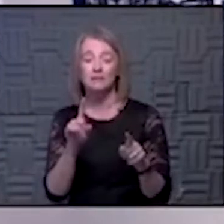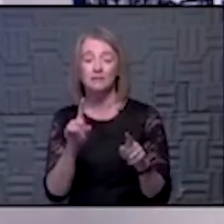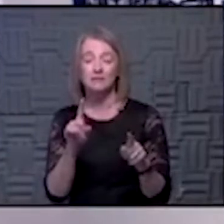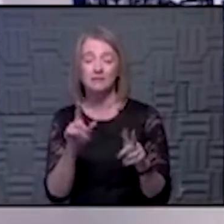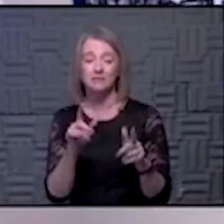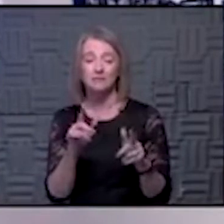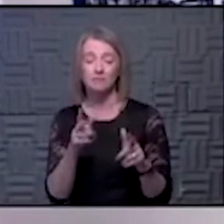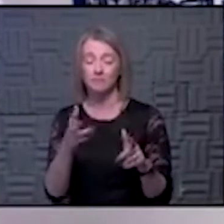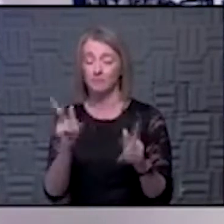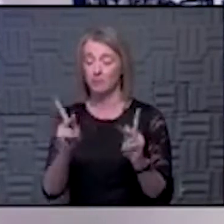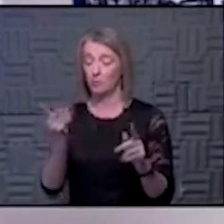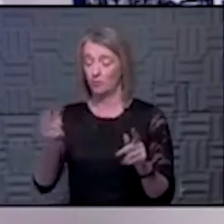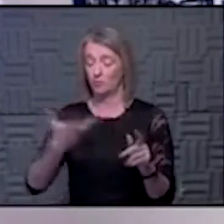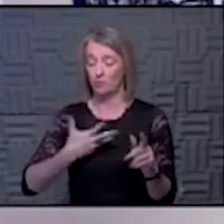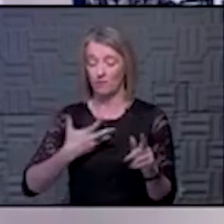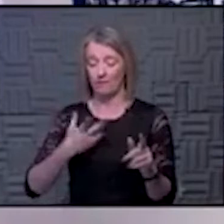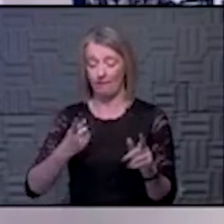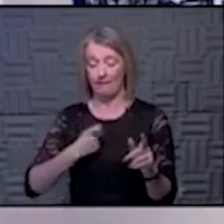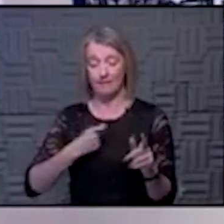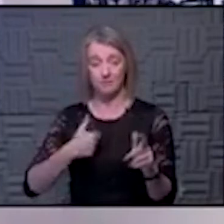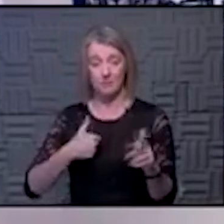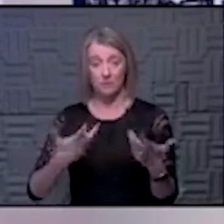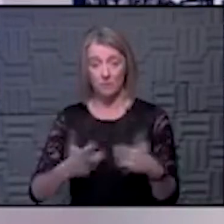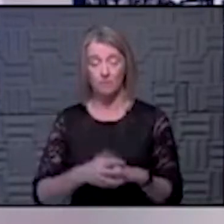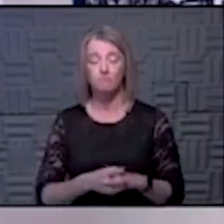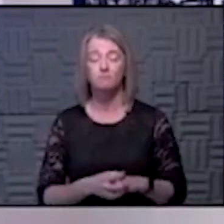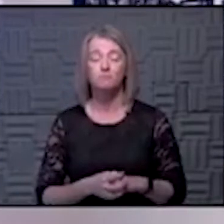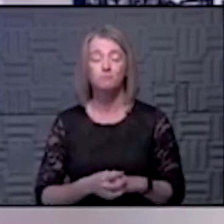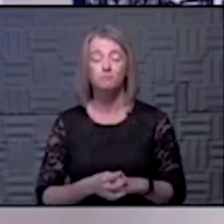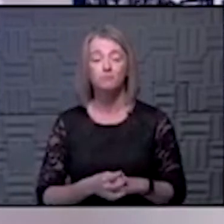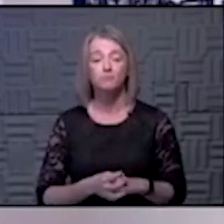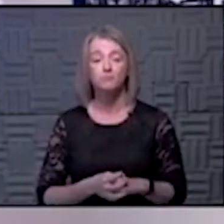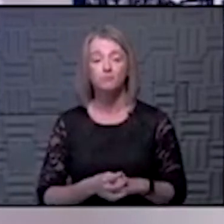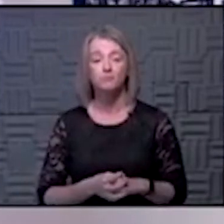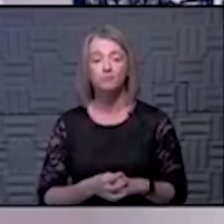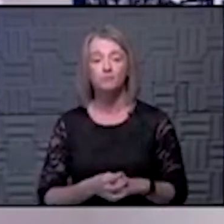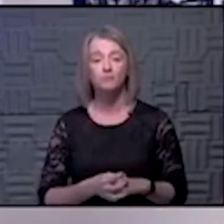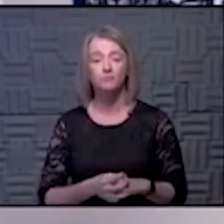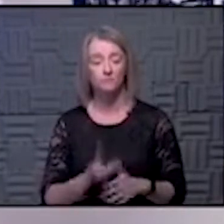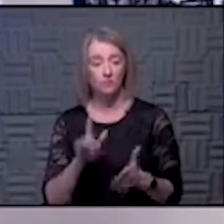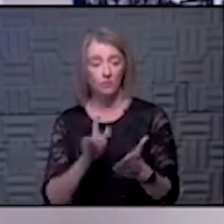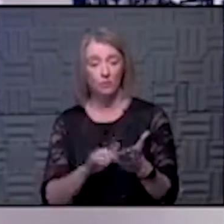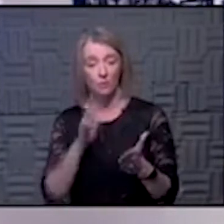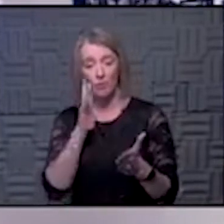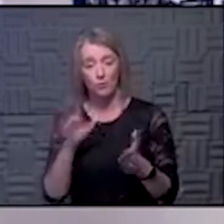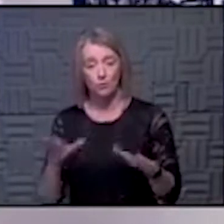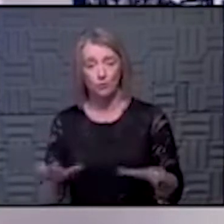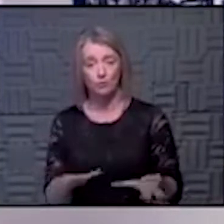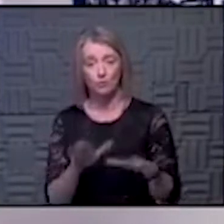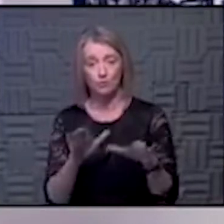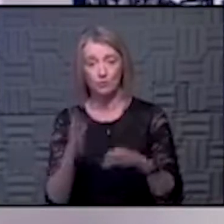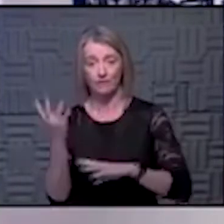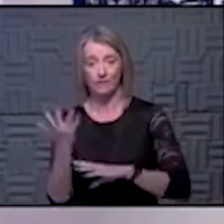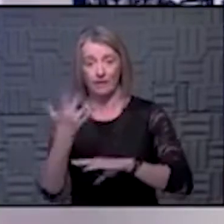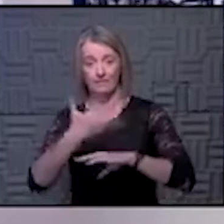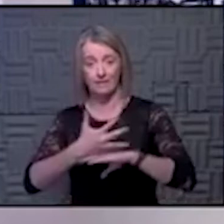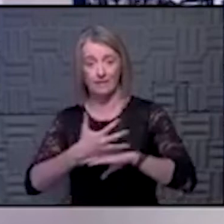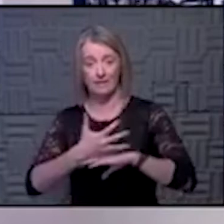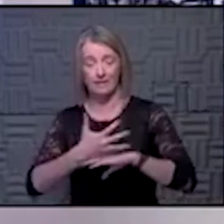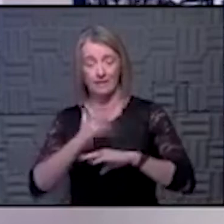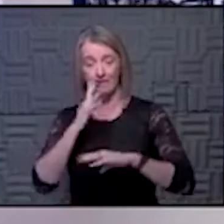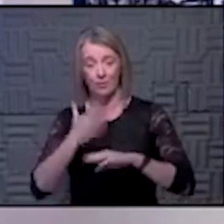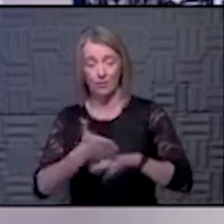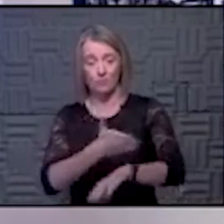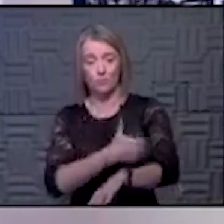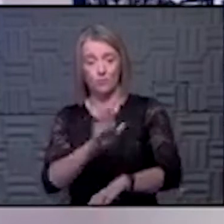were given to me or asked of me was, what are you going to do in a 5-day period that's going to better